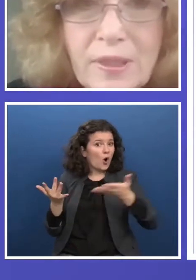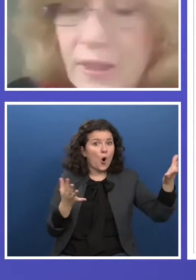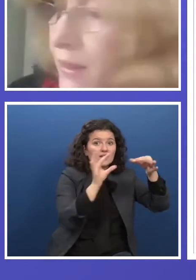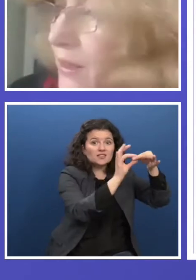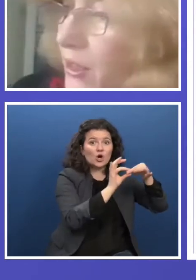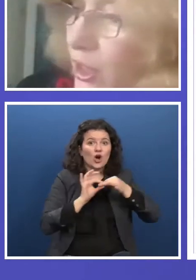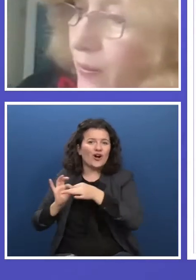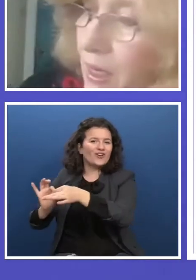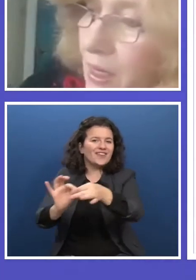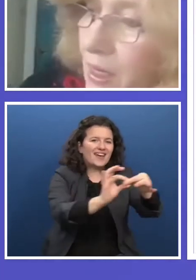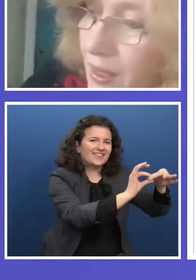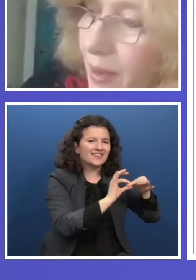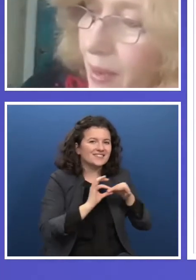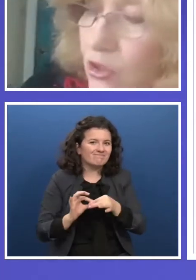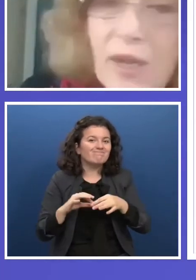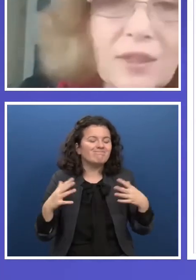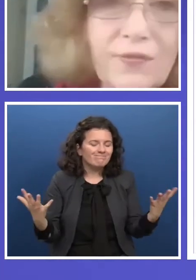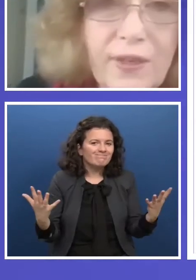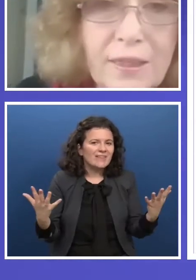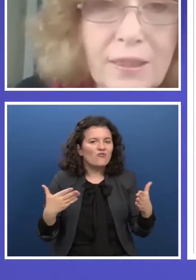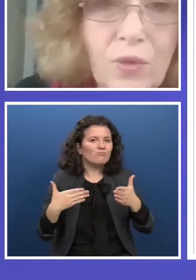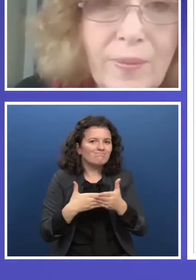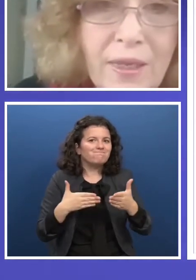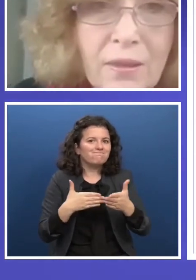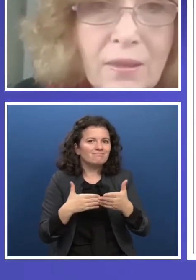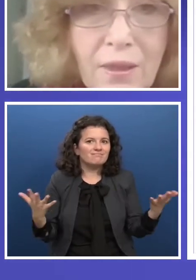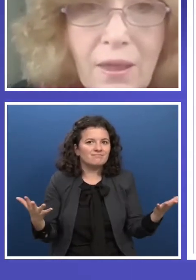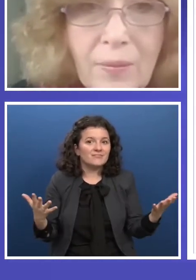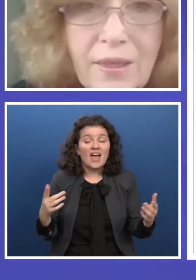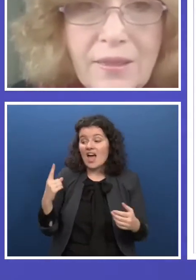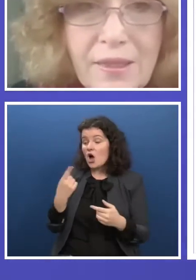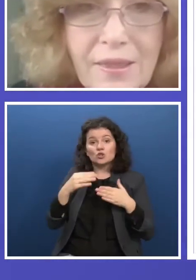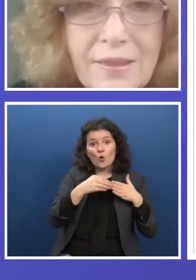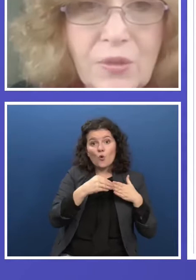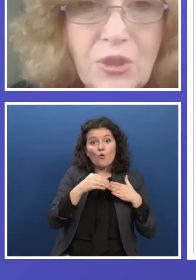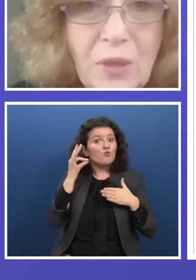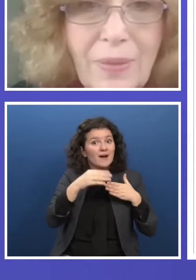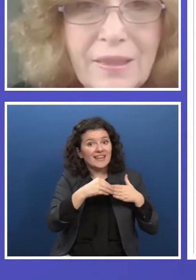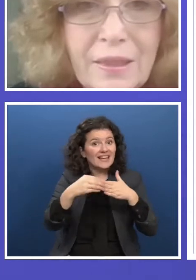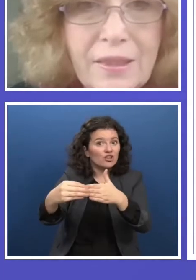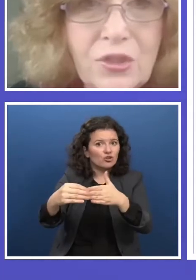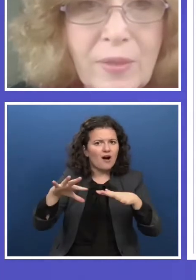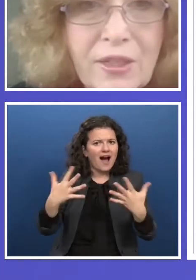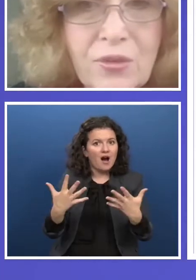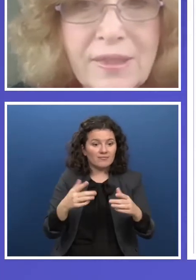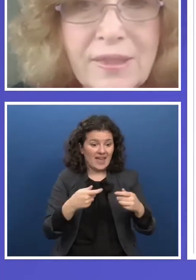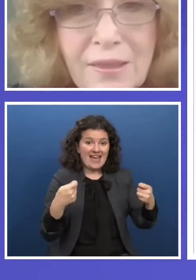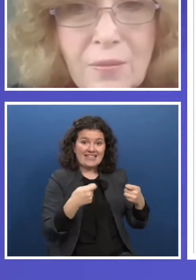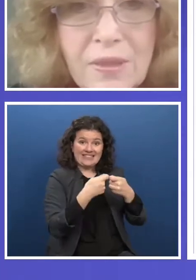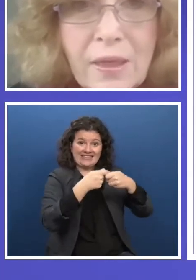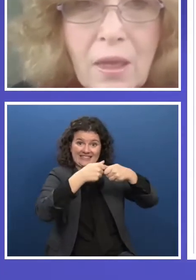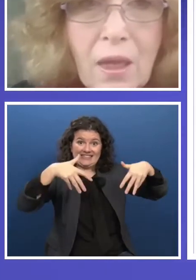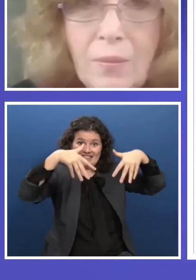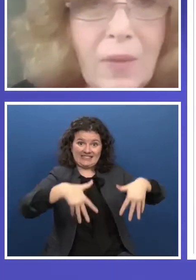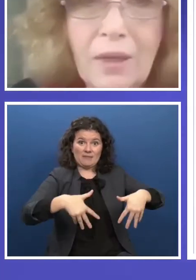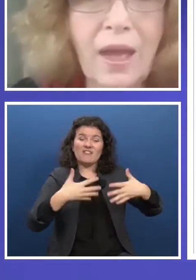supporting women into leadership, has been about trying to fit women into systems which are basically discriminatory